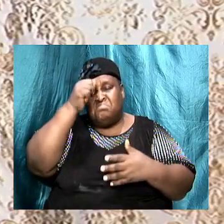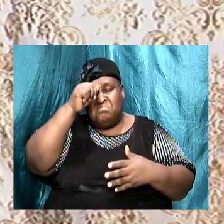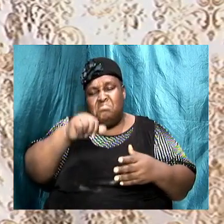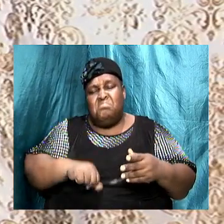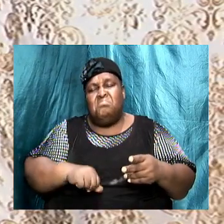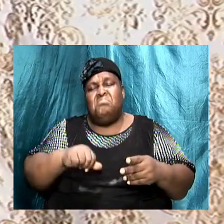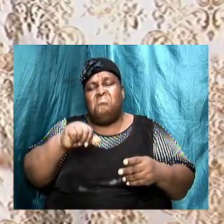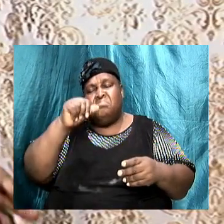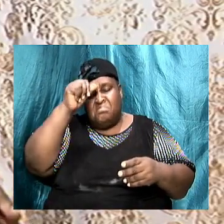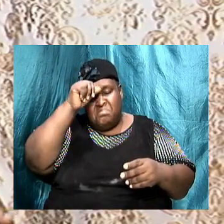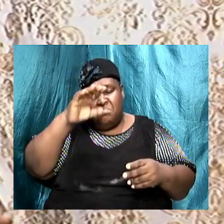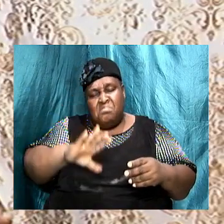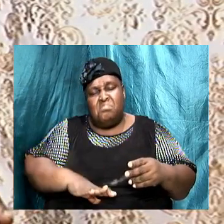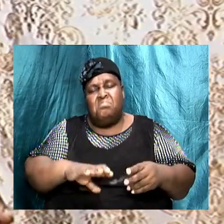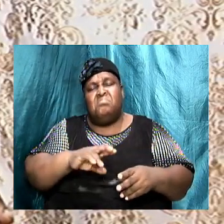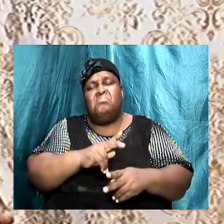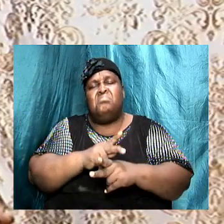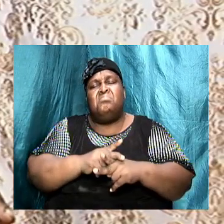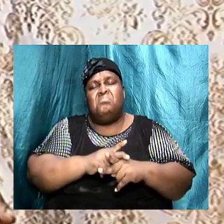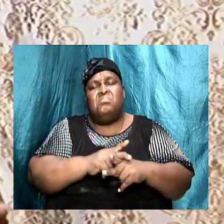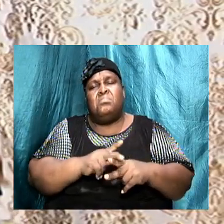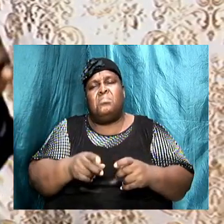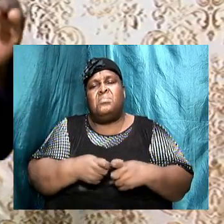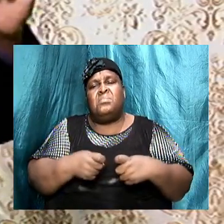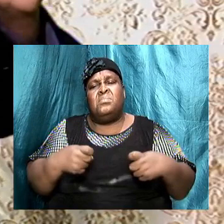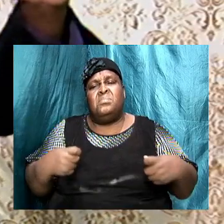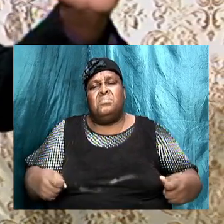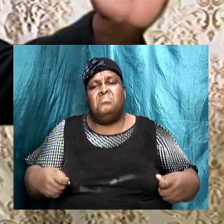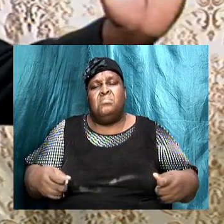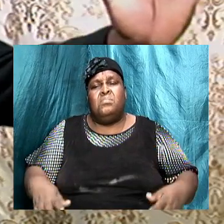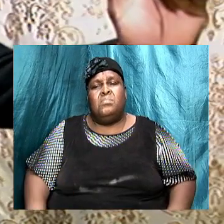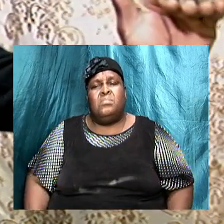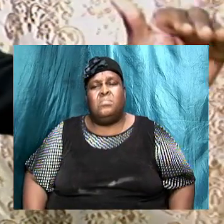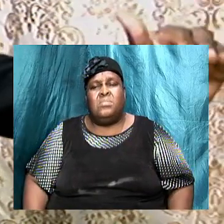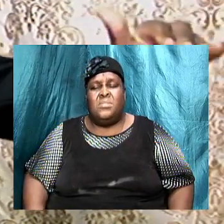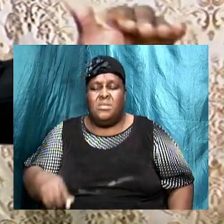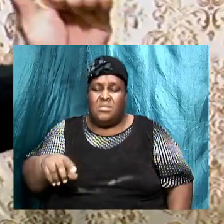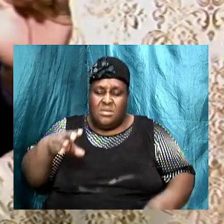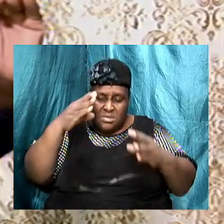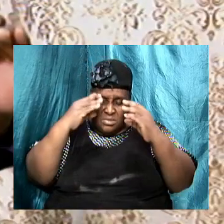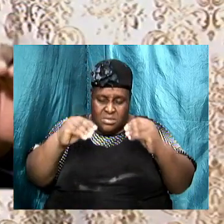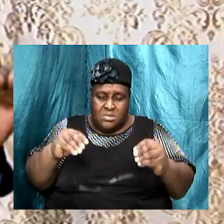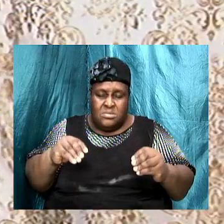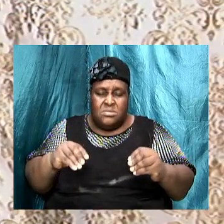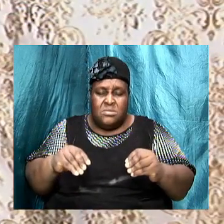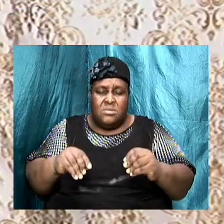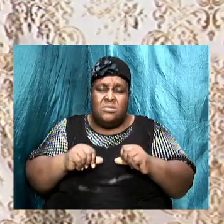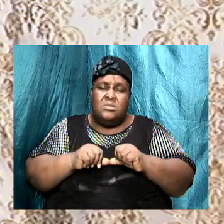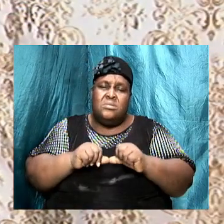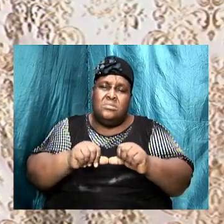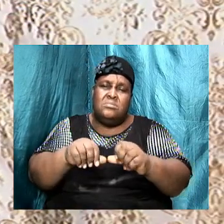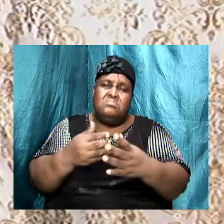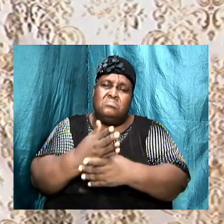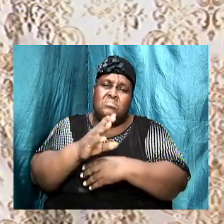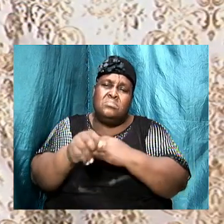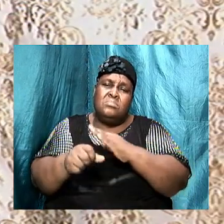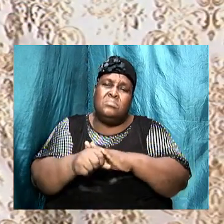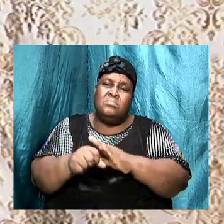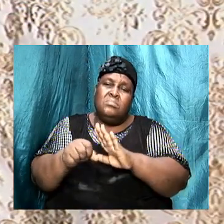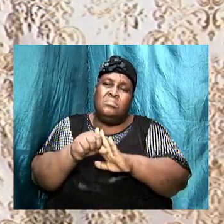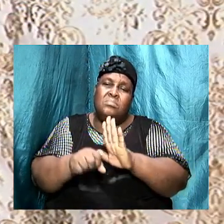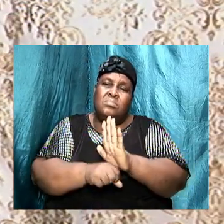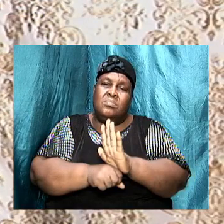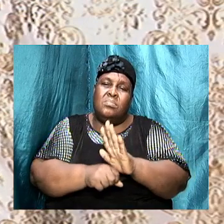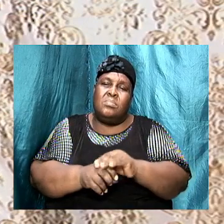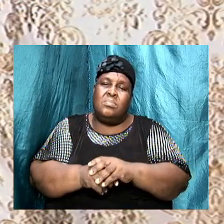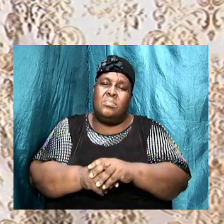mankind fell. And this teaching is consistent throughout the scriptures.